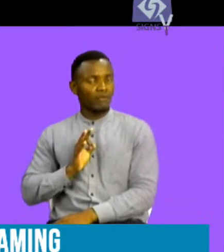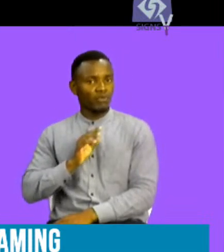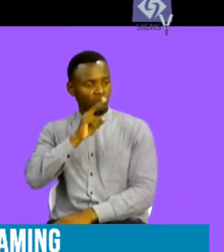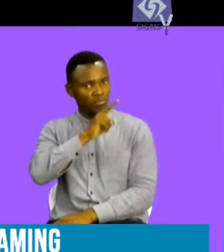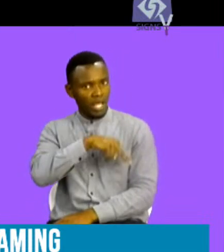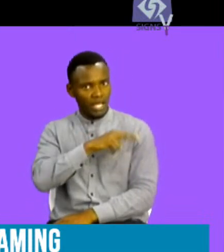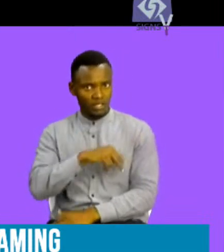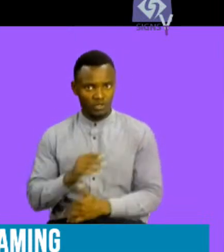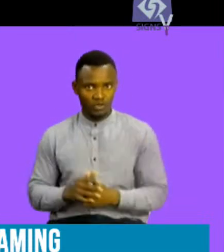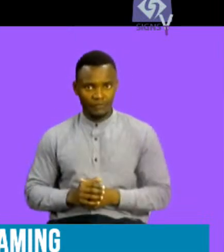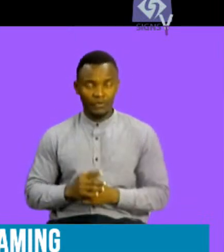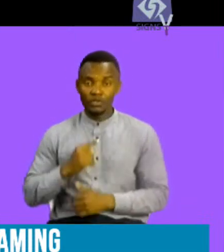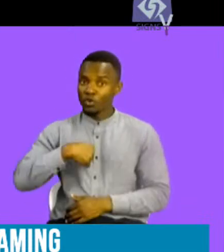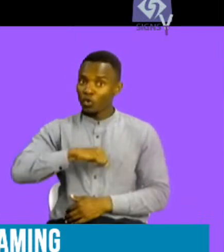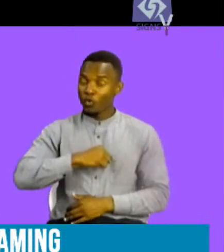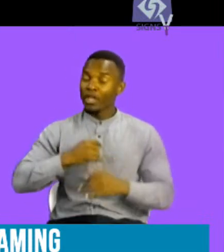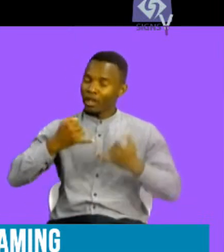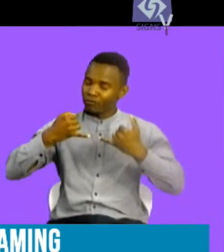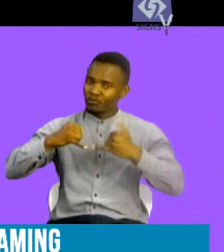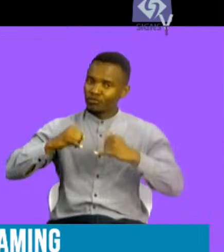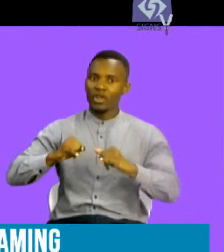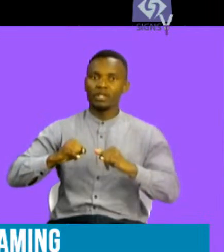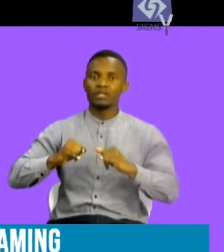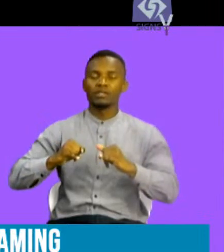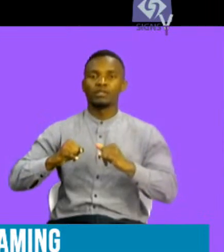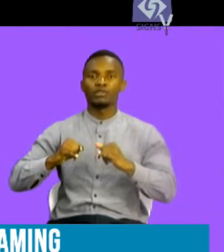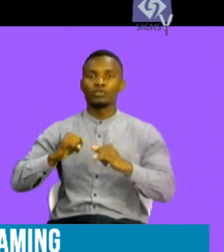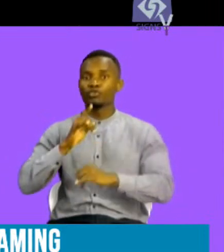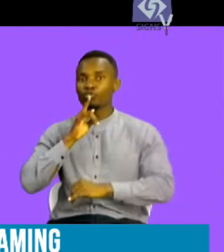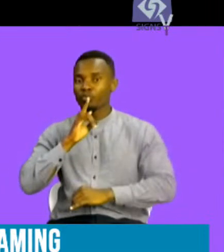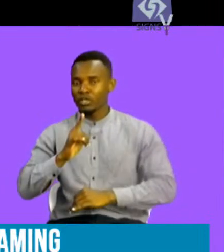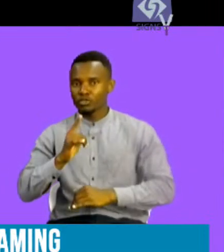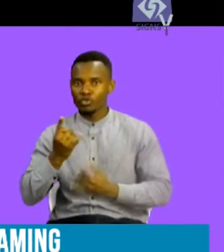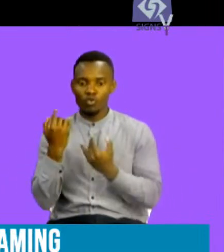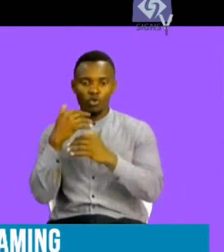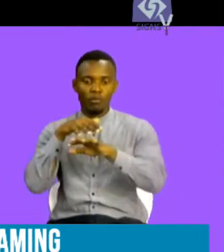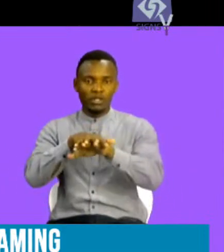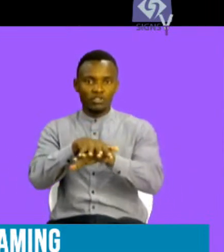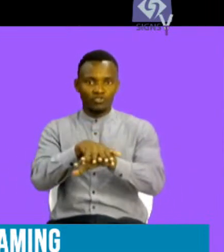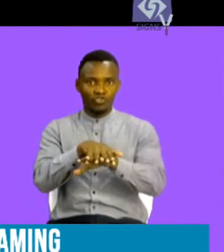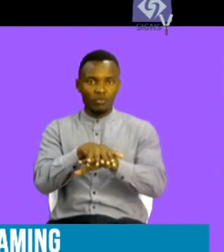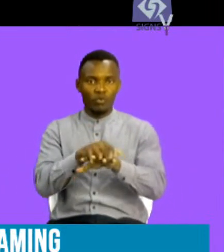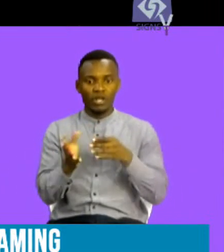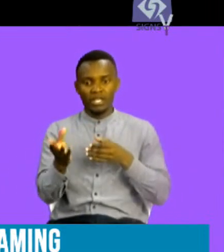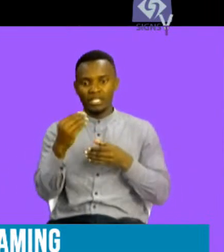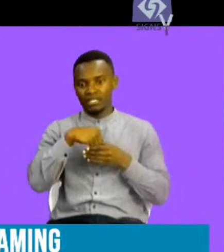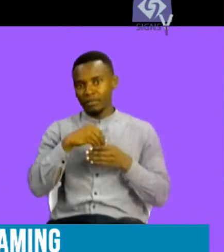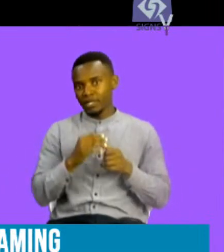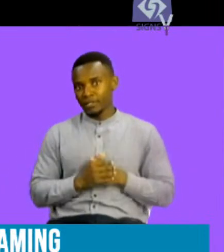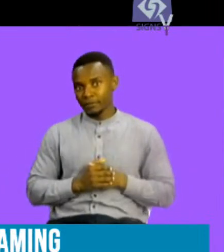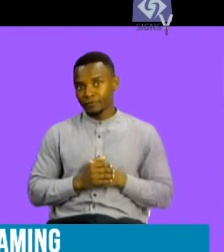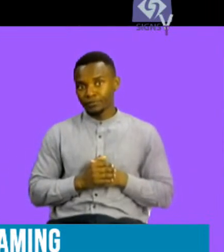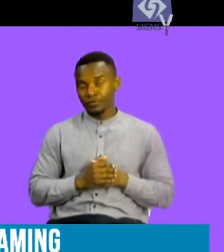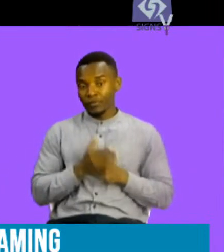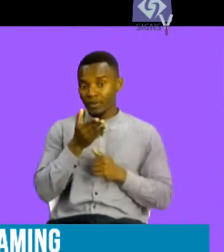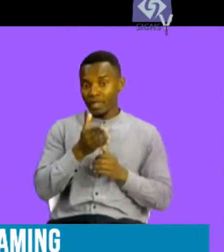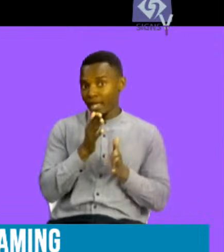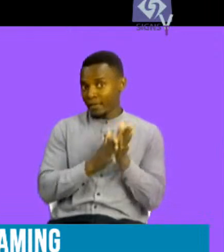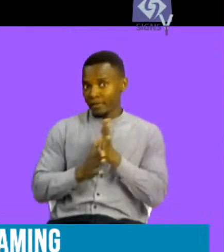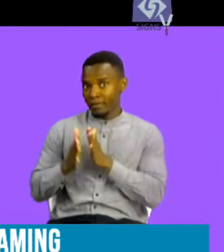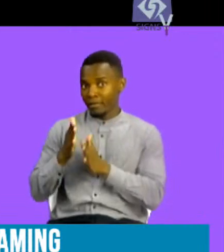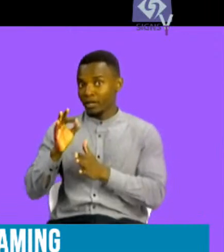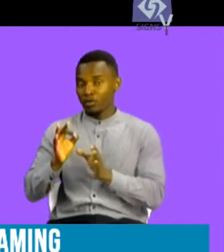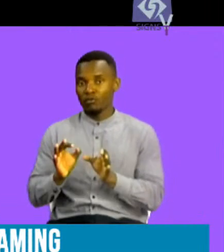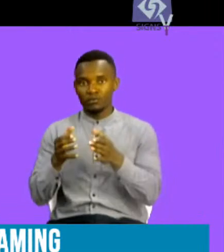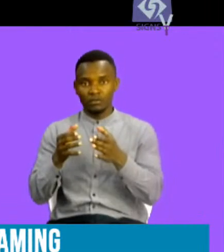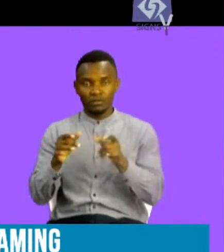we have gone far in ensuring that we mainstream disability within the planning of the sector and of